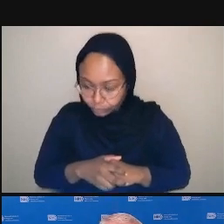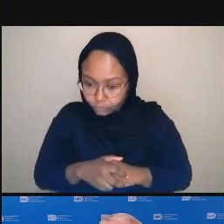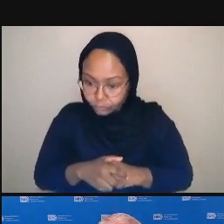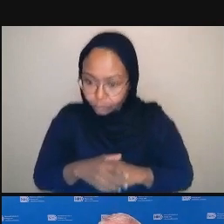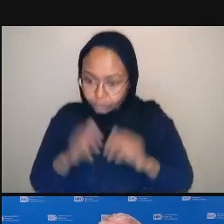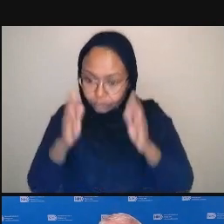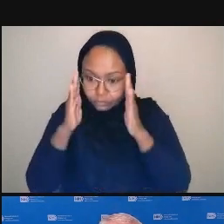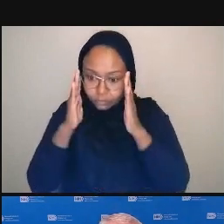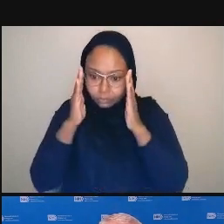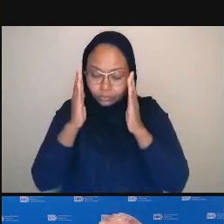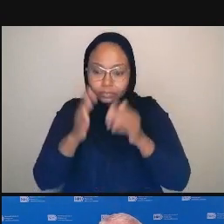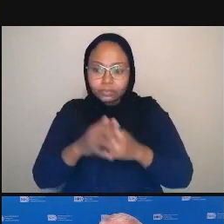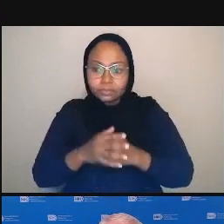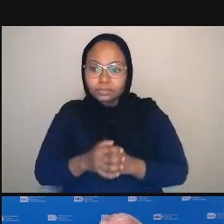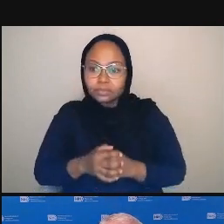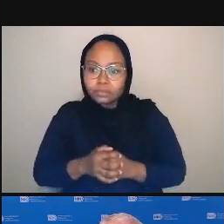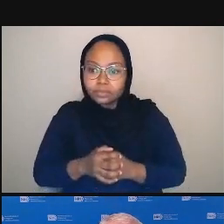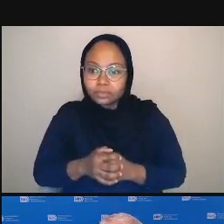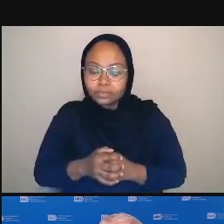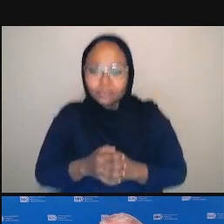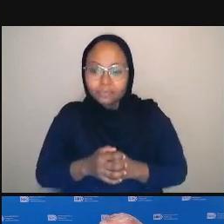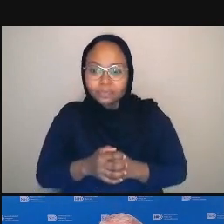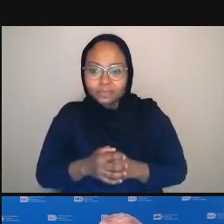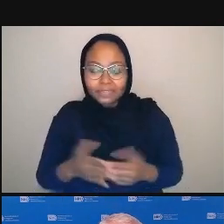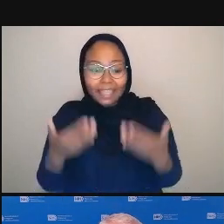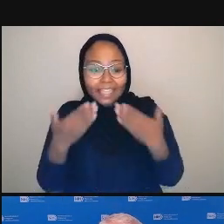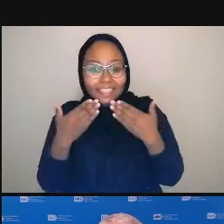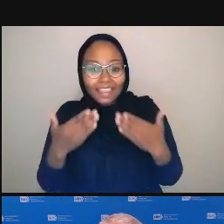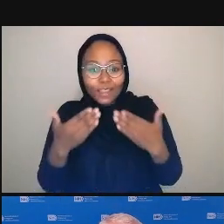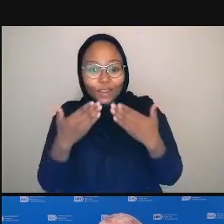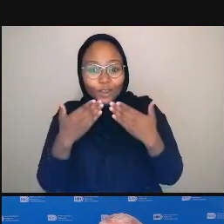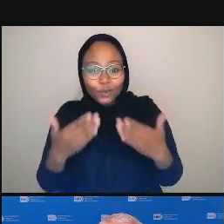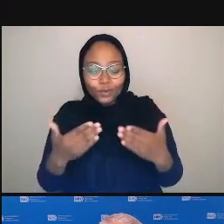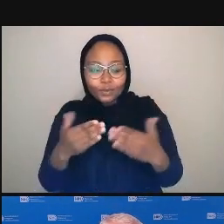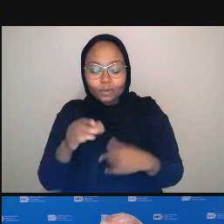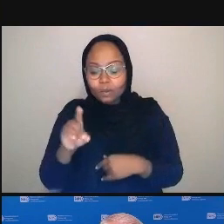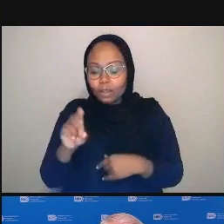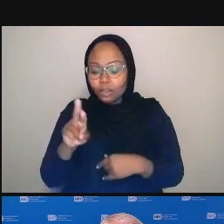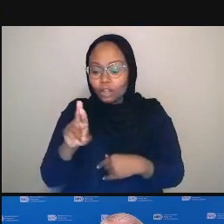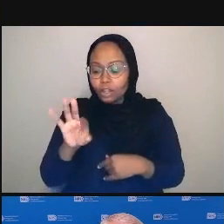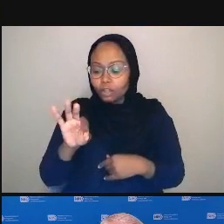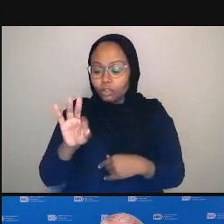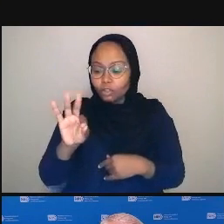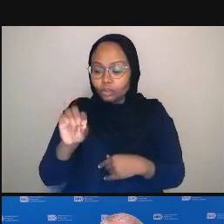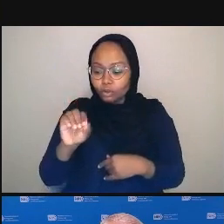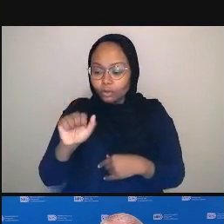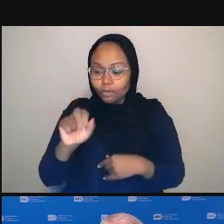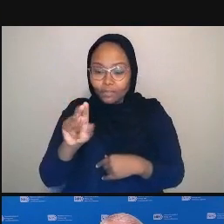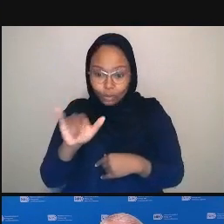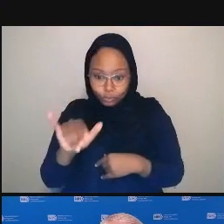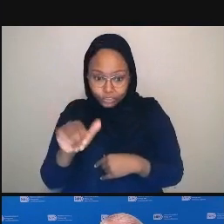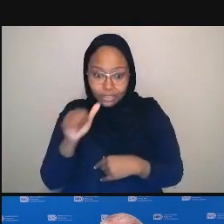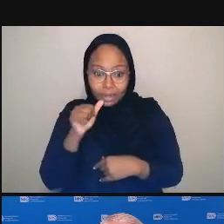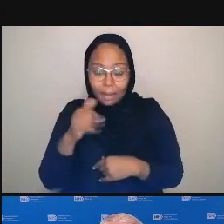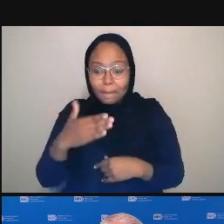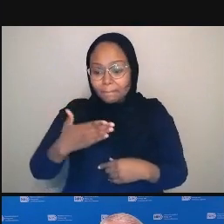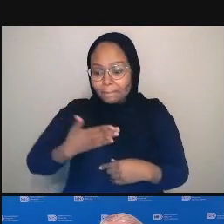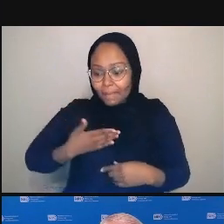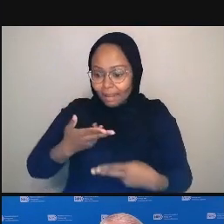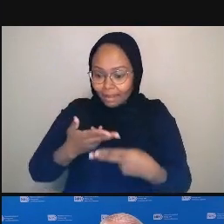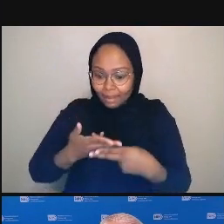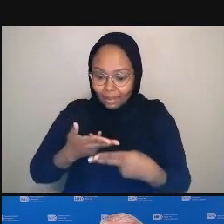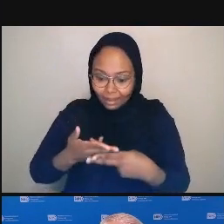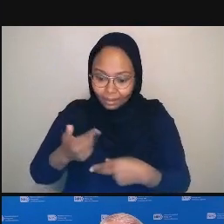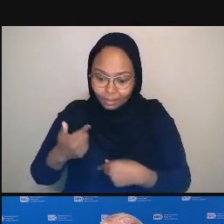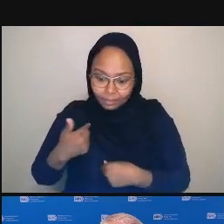Thank you so much for your insight, Dr. Fauci. My name is Zainab Jimo, and I'm a recent college graduate from Johns Hopkins University, and I currently serve